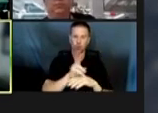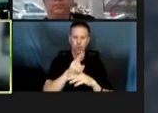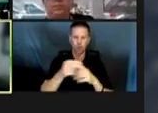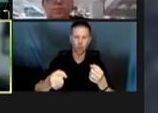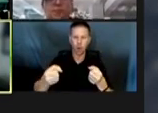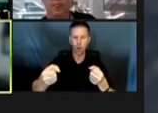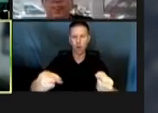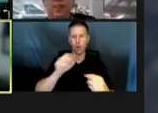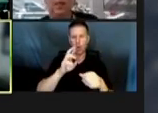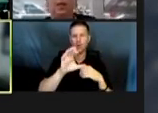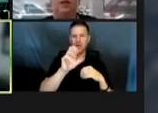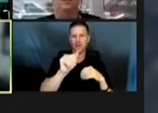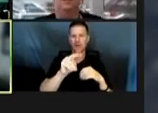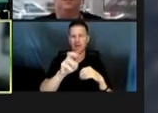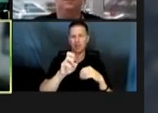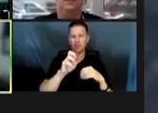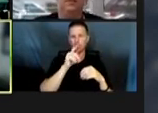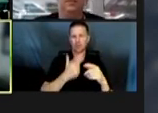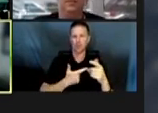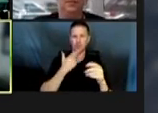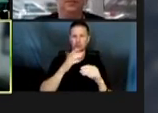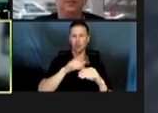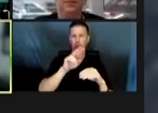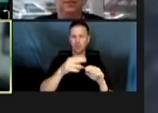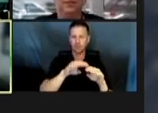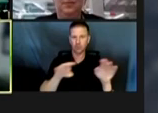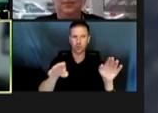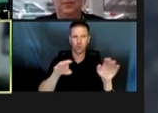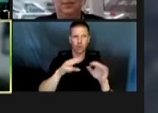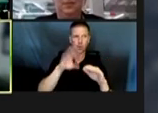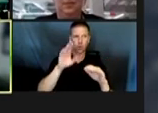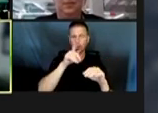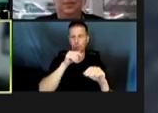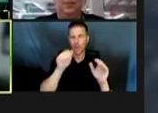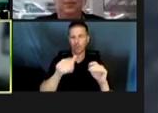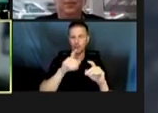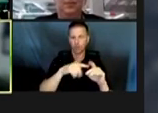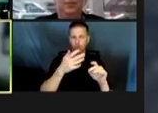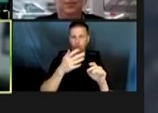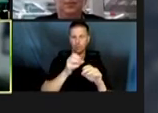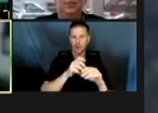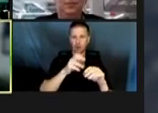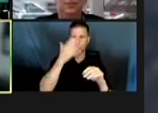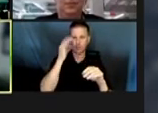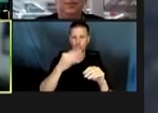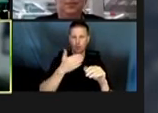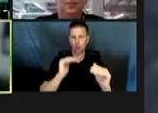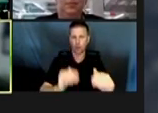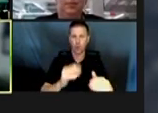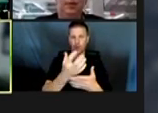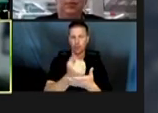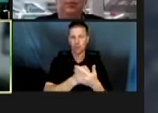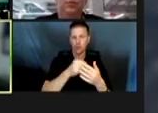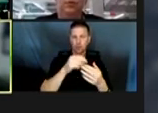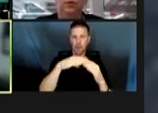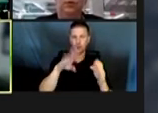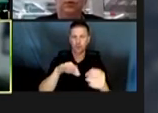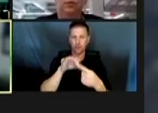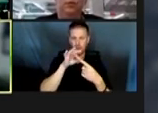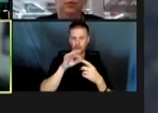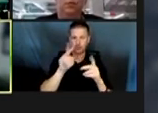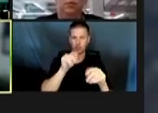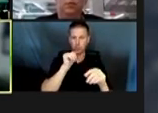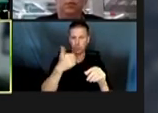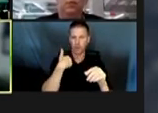or a cane who's living on the second floor or above, who's able to make it up? Because in our low-income housing especially, people don't